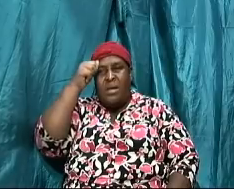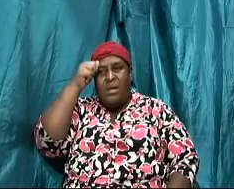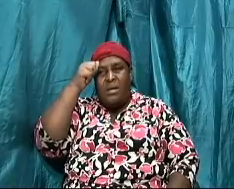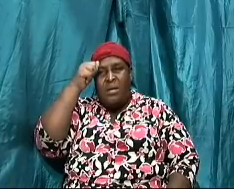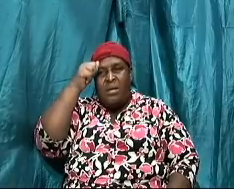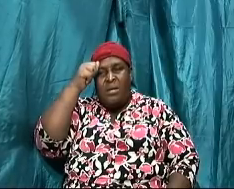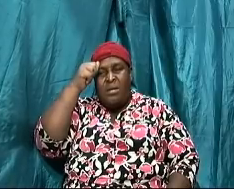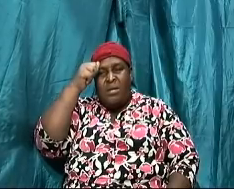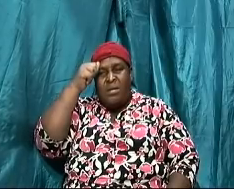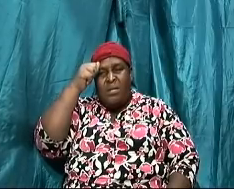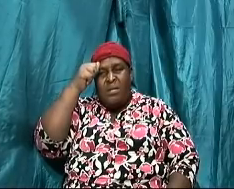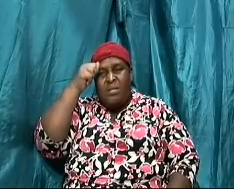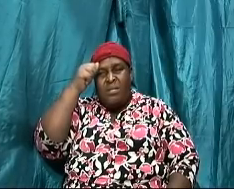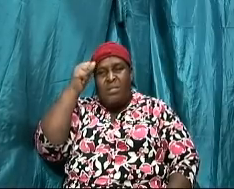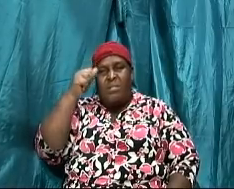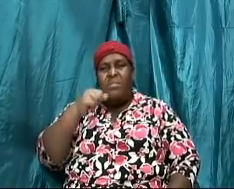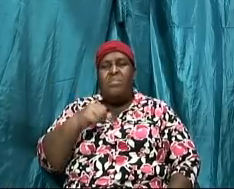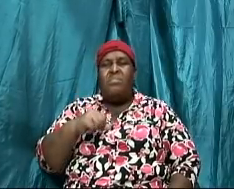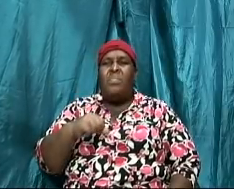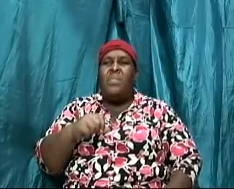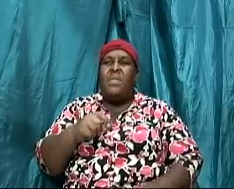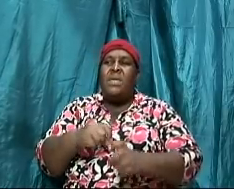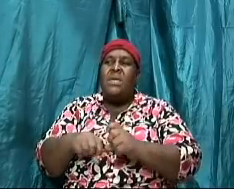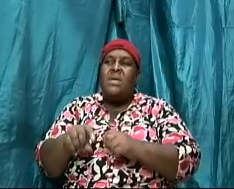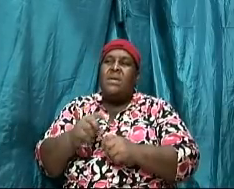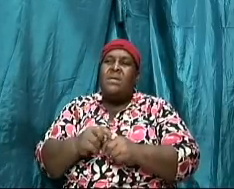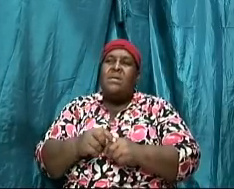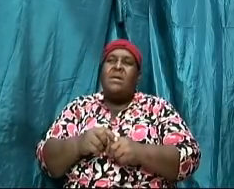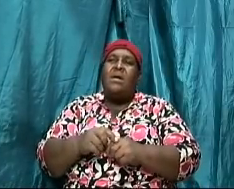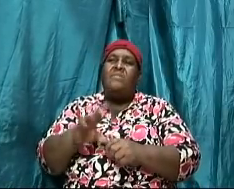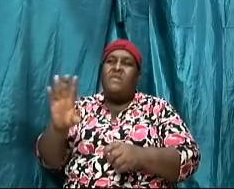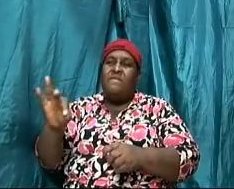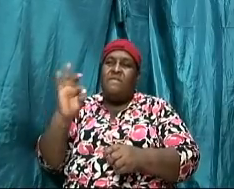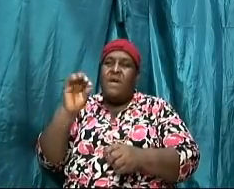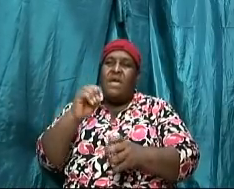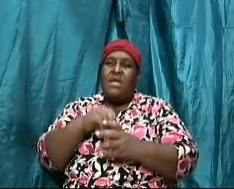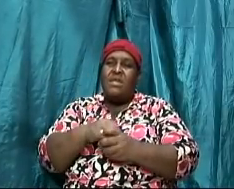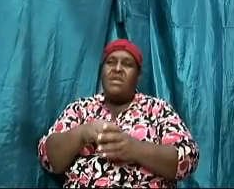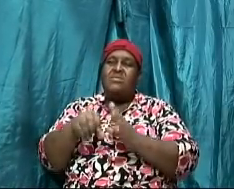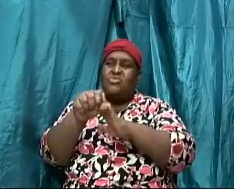because there was not the agreement between him. So we have to find out in Scripture,